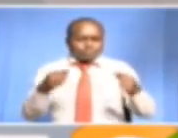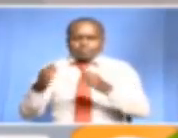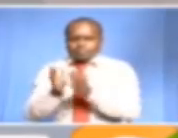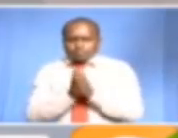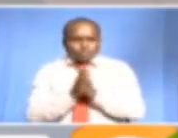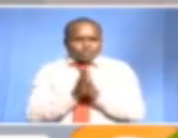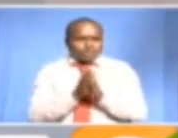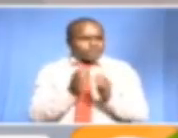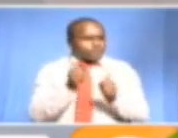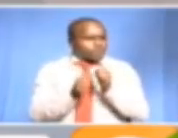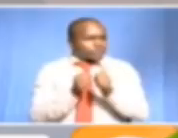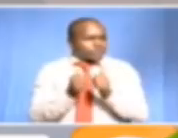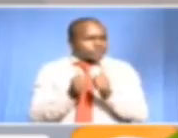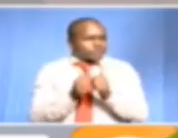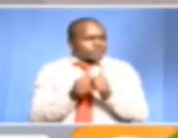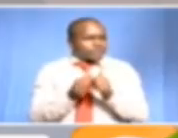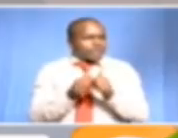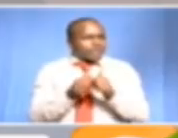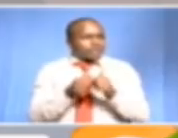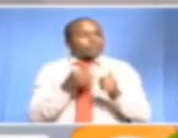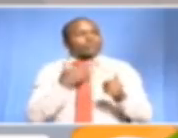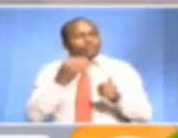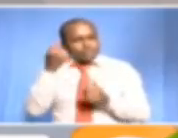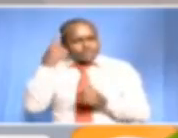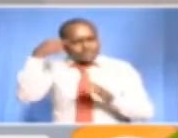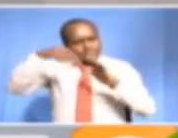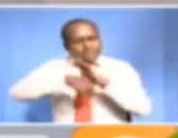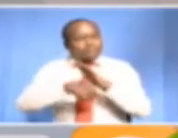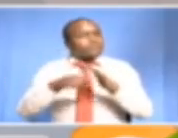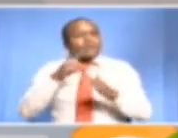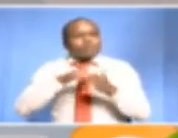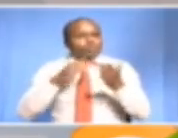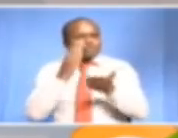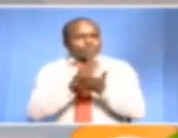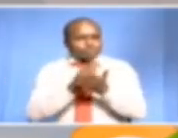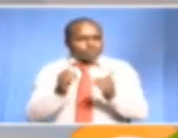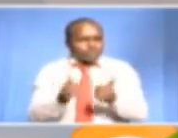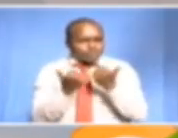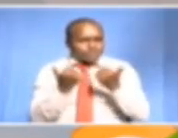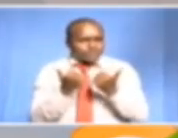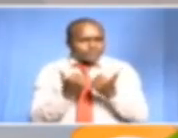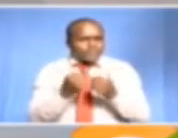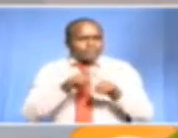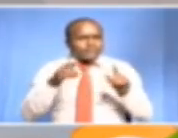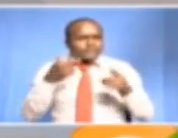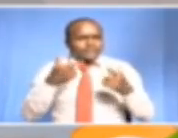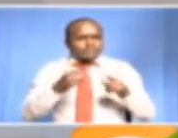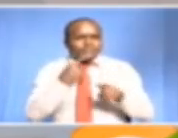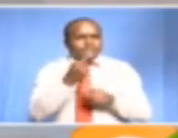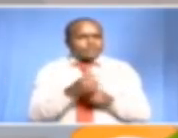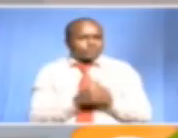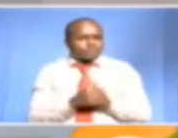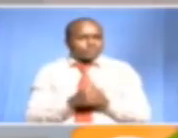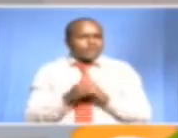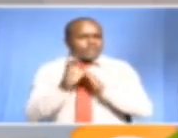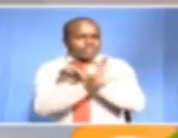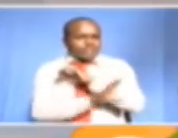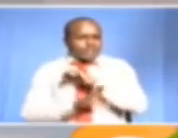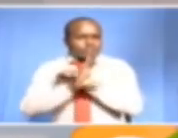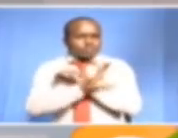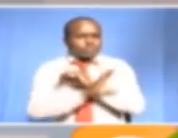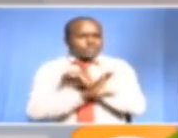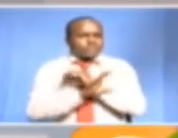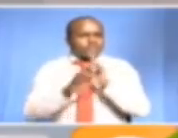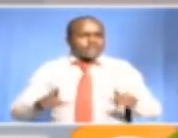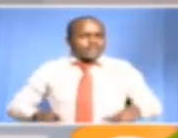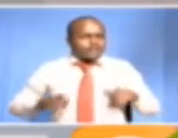course we are yet to put pieces together, mm, to know exactly what happened. But let me tell you, Vicky, really in this country, life is extremely